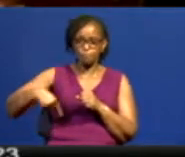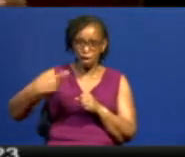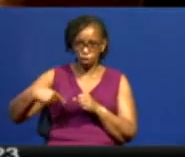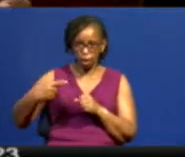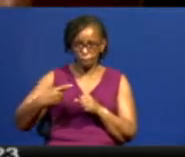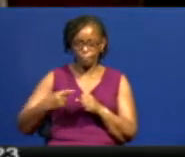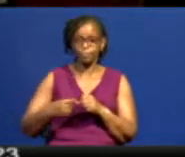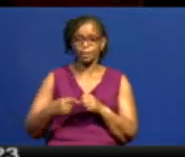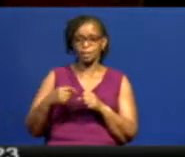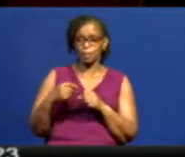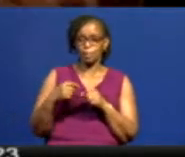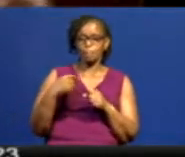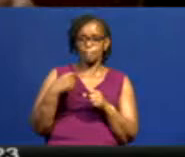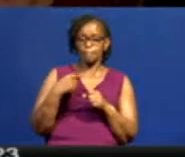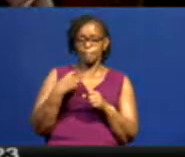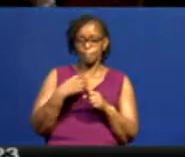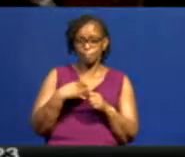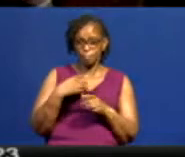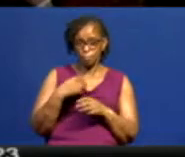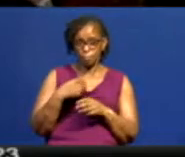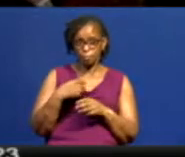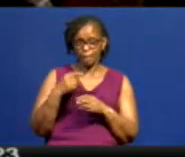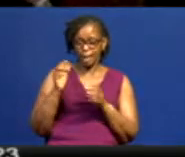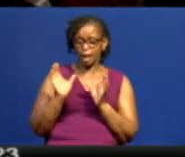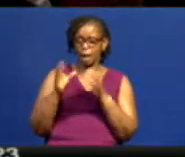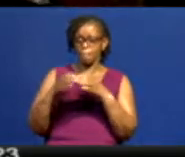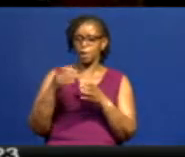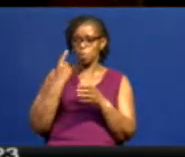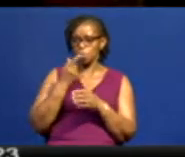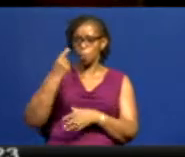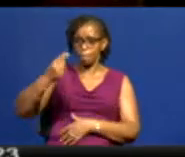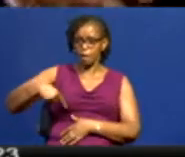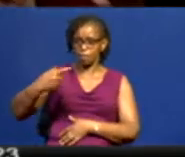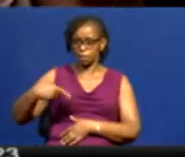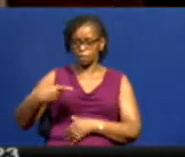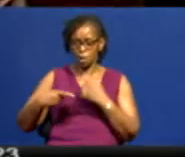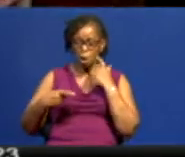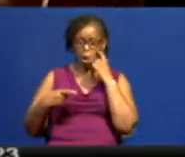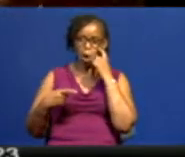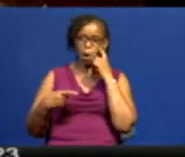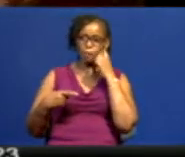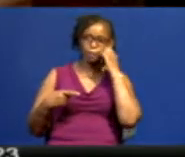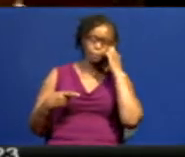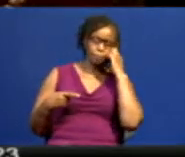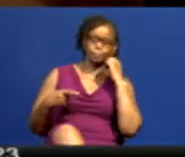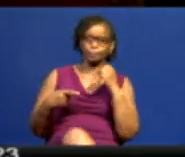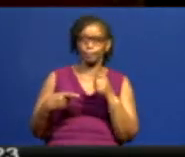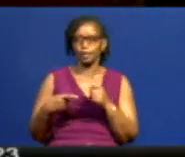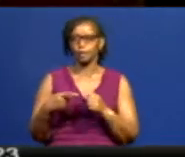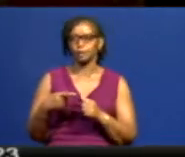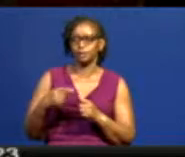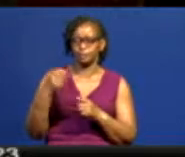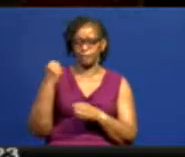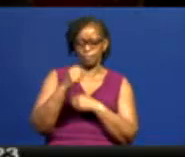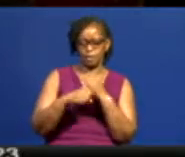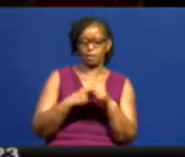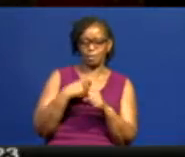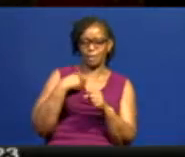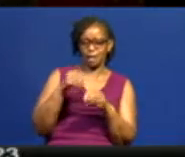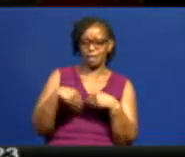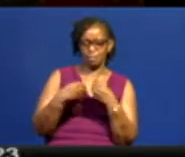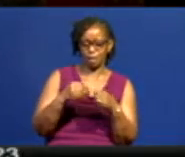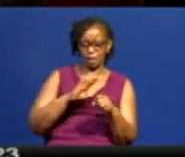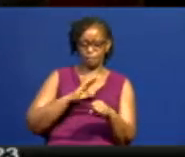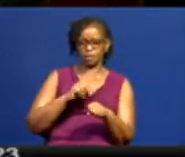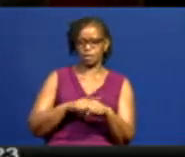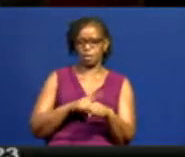these manufacturers will have the incentives don't be changed for a period of 5 years, so that we ensure that we give them enough time to